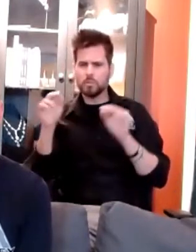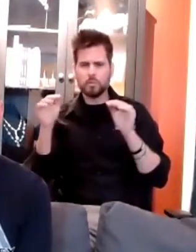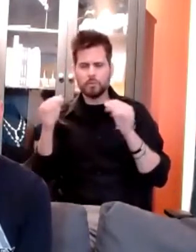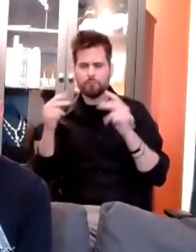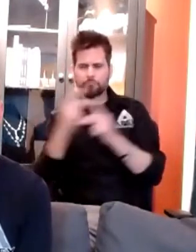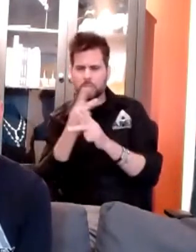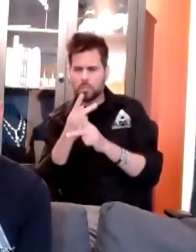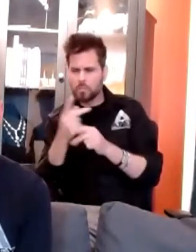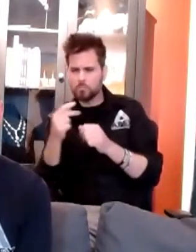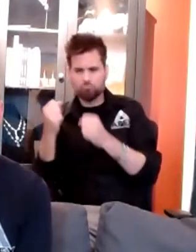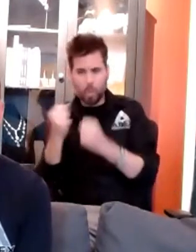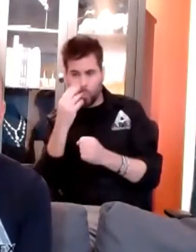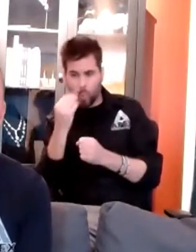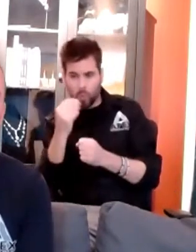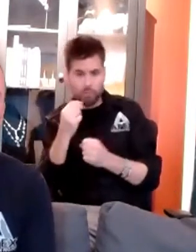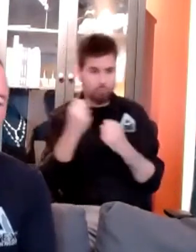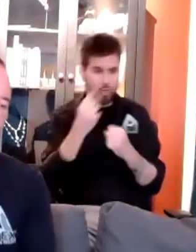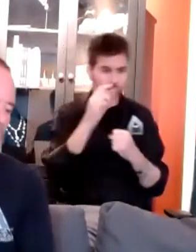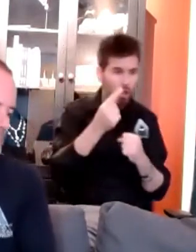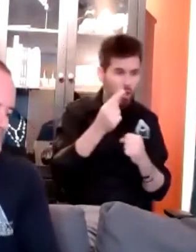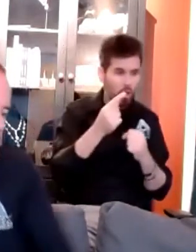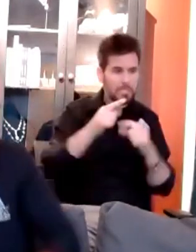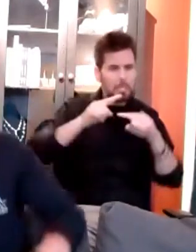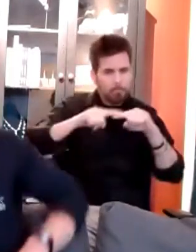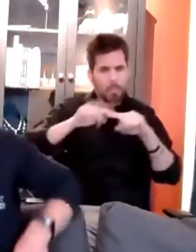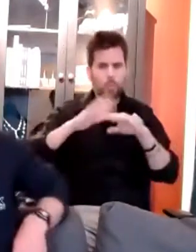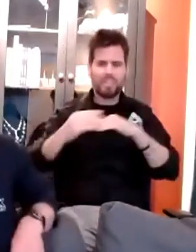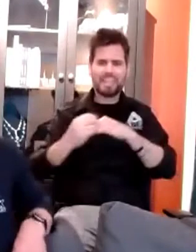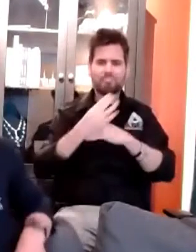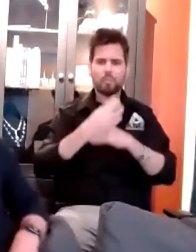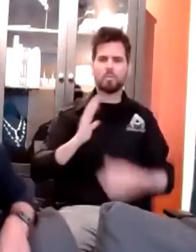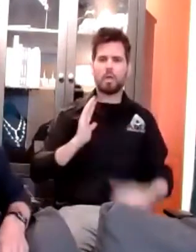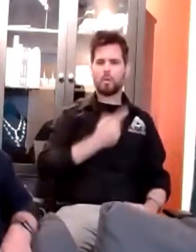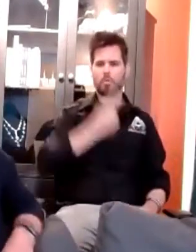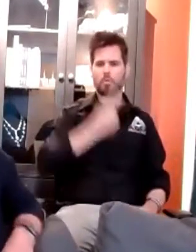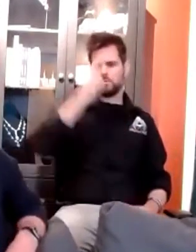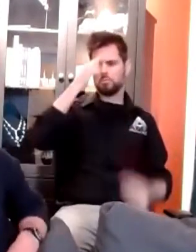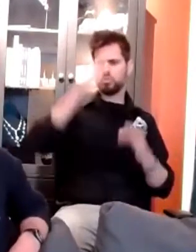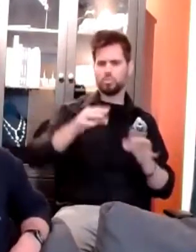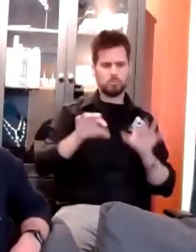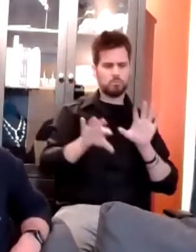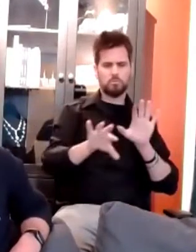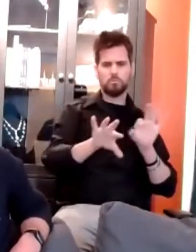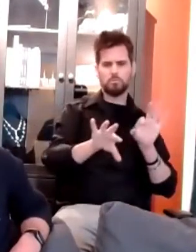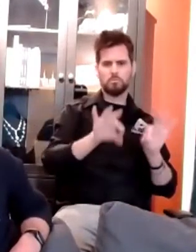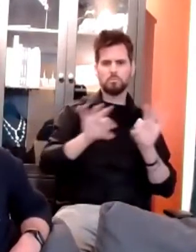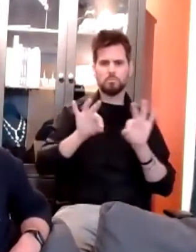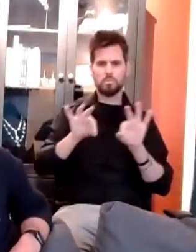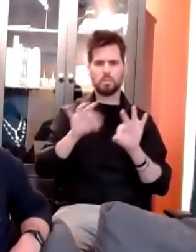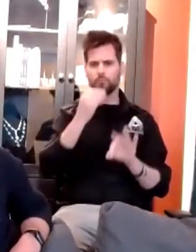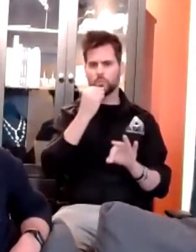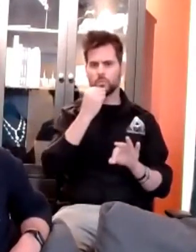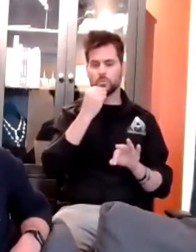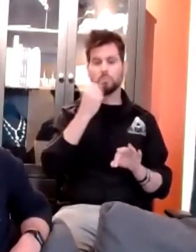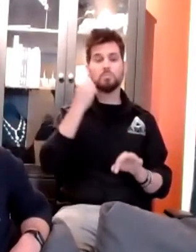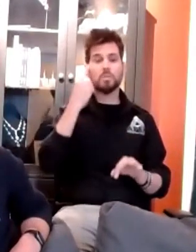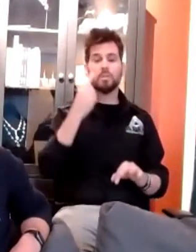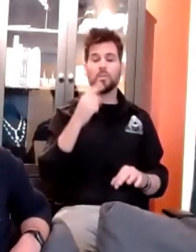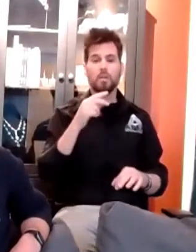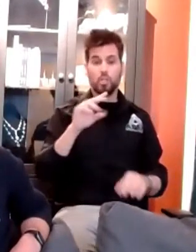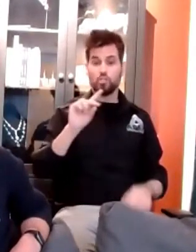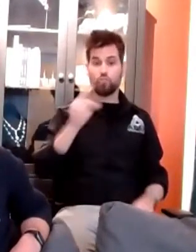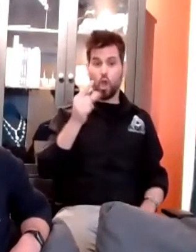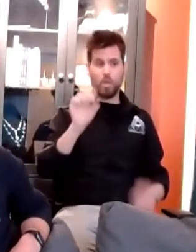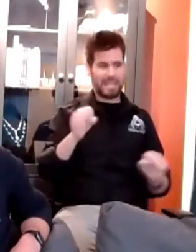been working with these animals that wolves just cannot live off of kibble. They don't do all. I mean, they could be